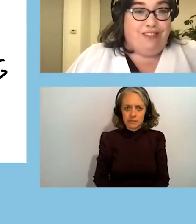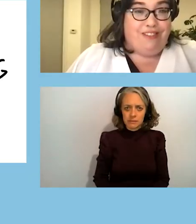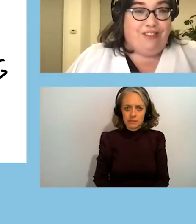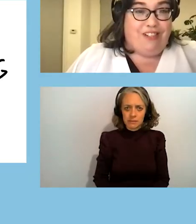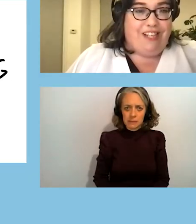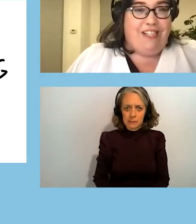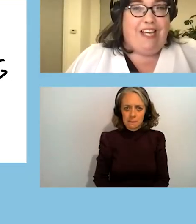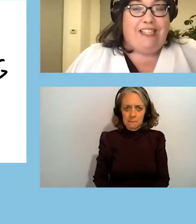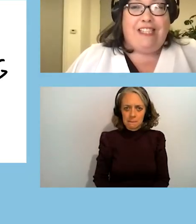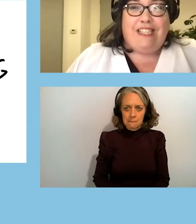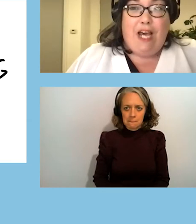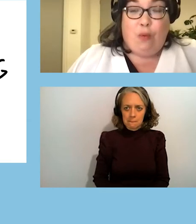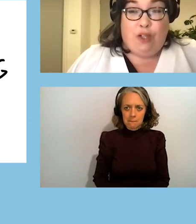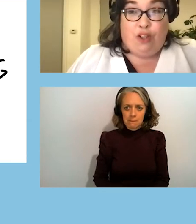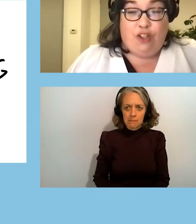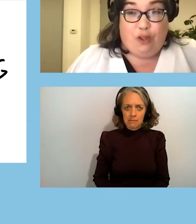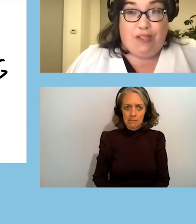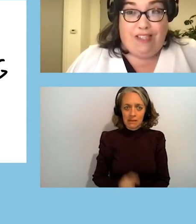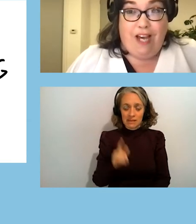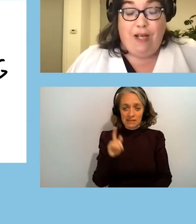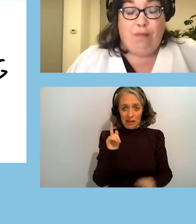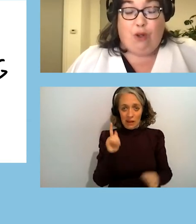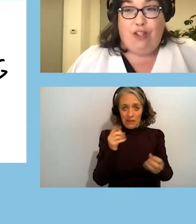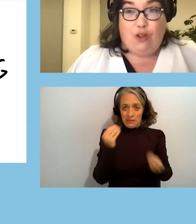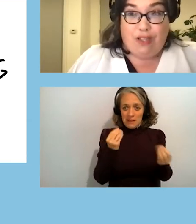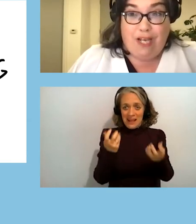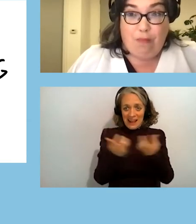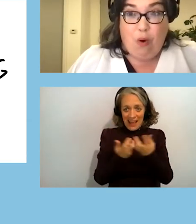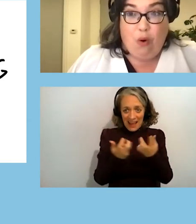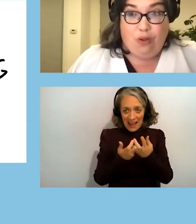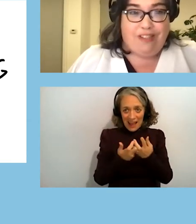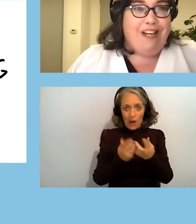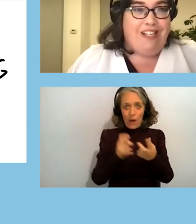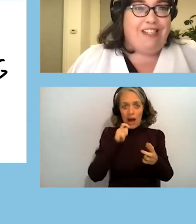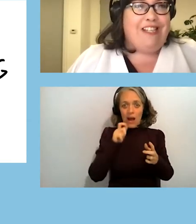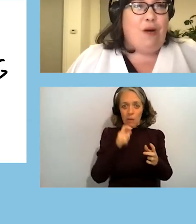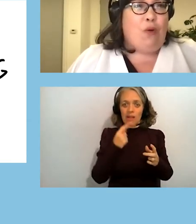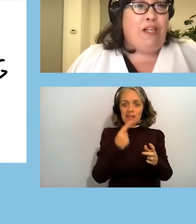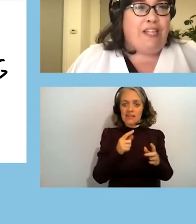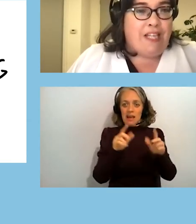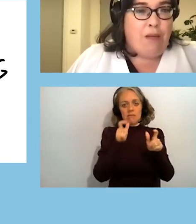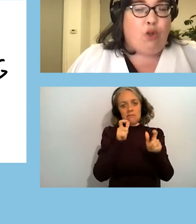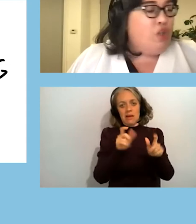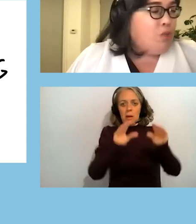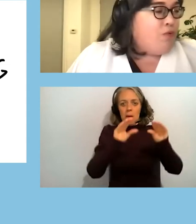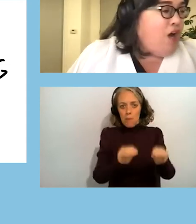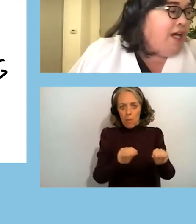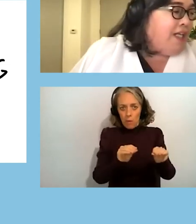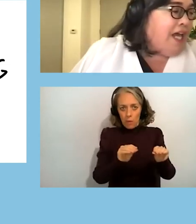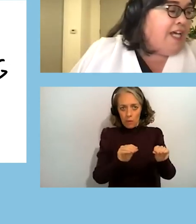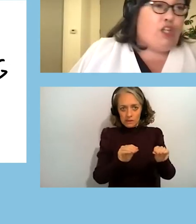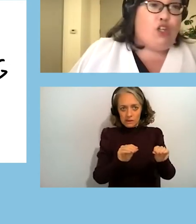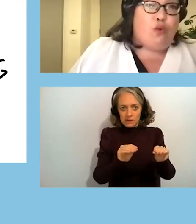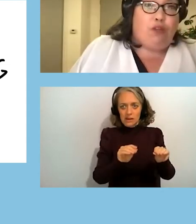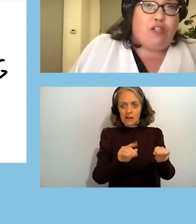Pause. Yeah, this is how we're going to do it. I am going to say pause, and then I'm going to